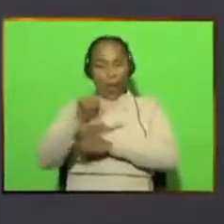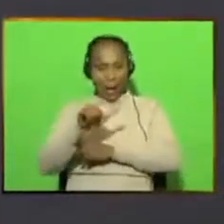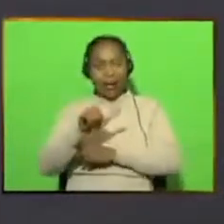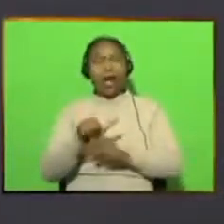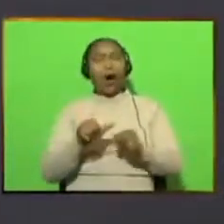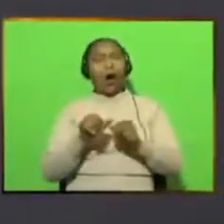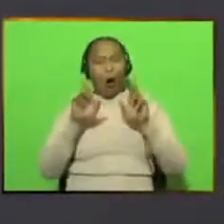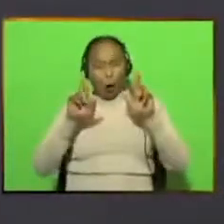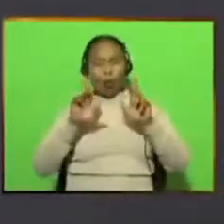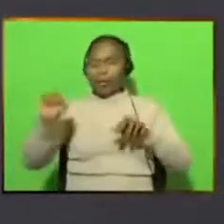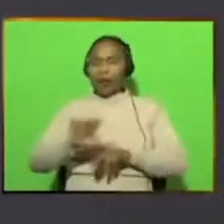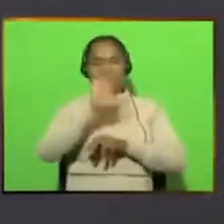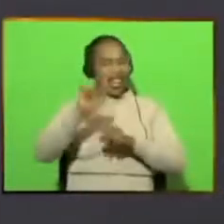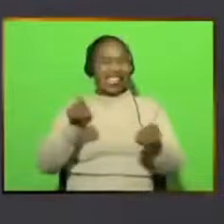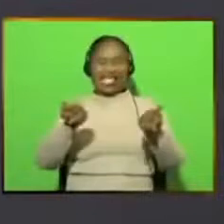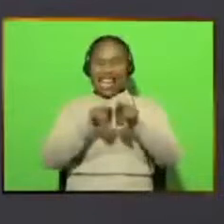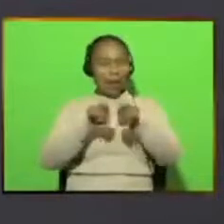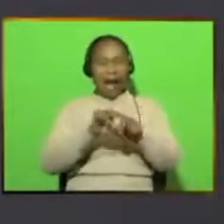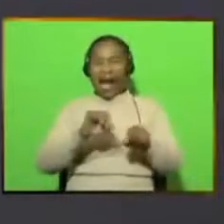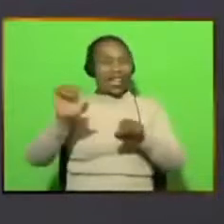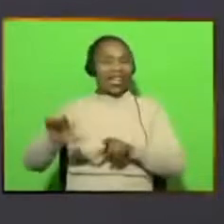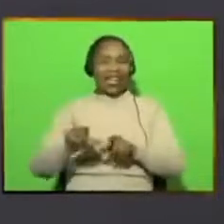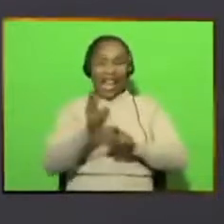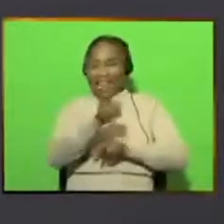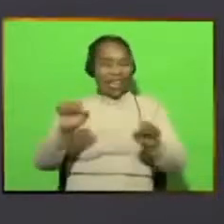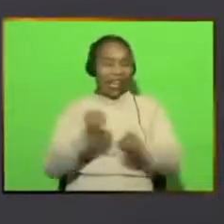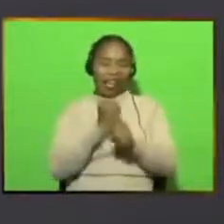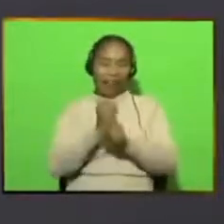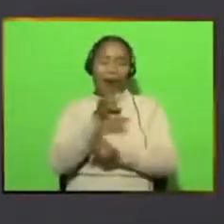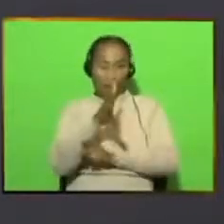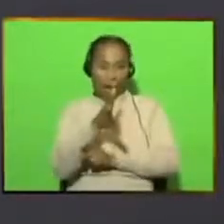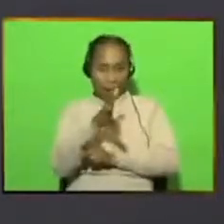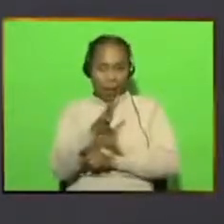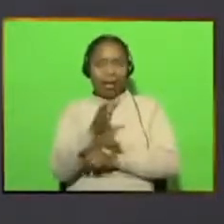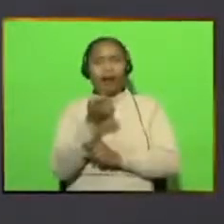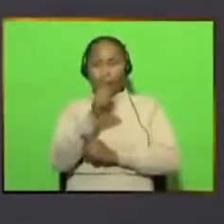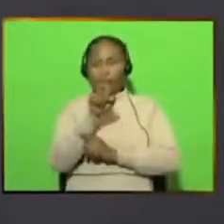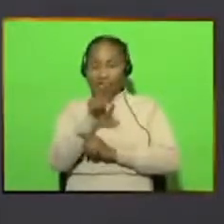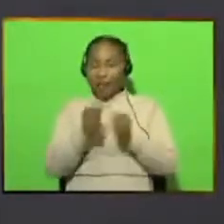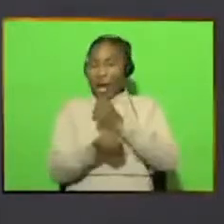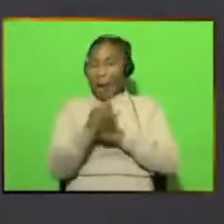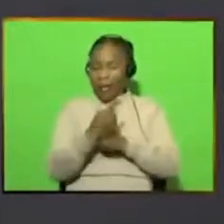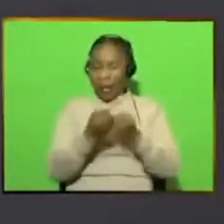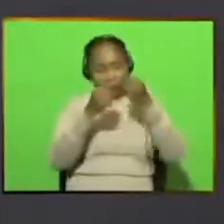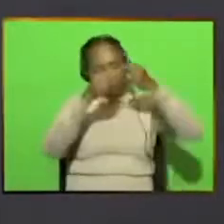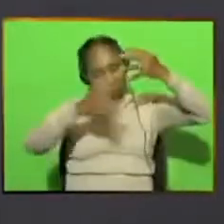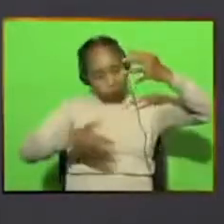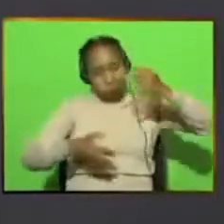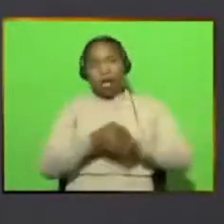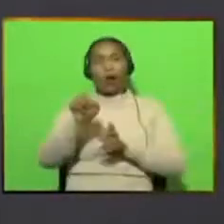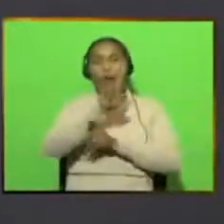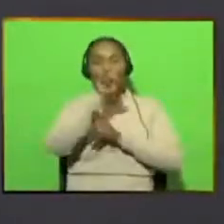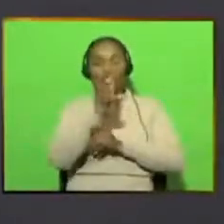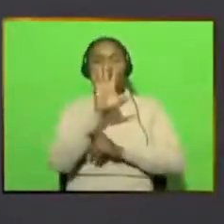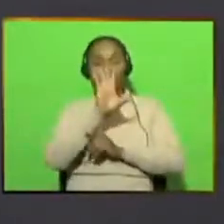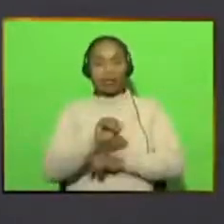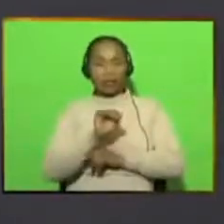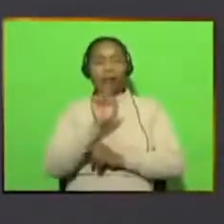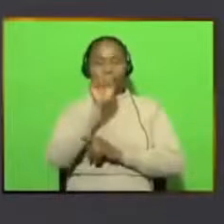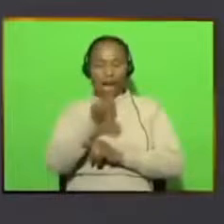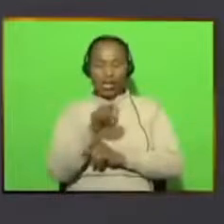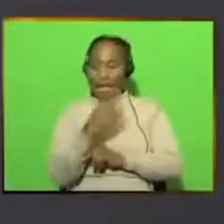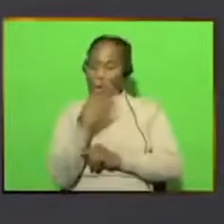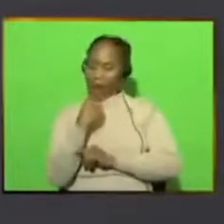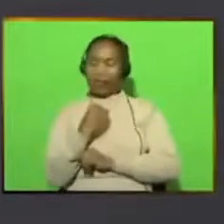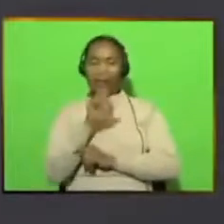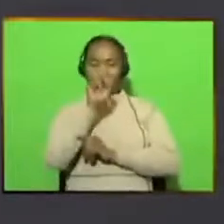again. For that to happen, it's going to ask us a number of questions, Mr. President and Speaker. The